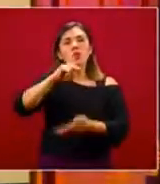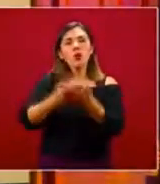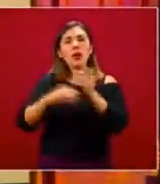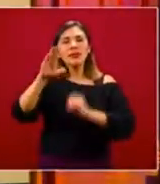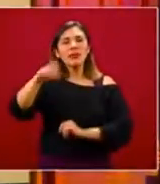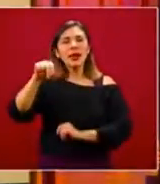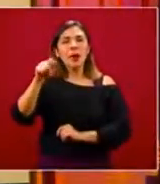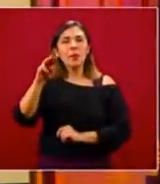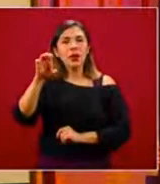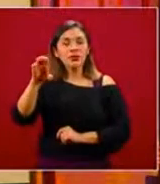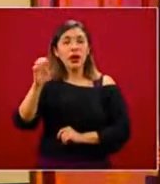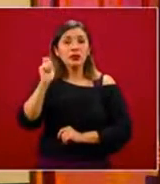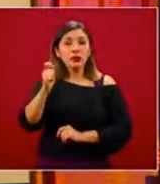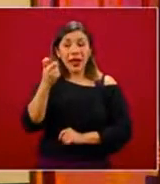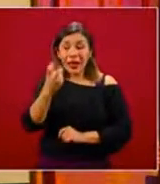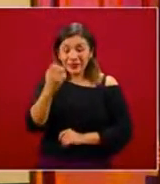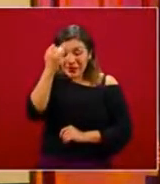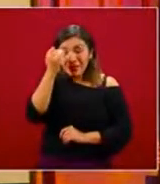the health